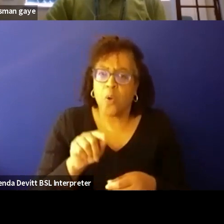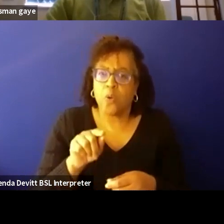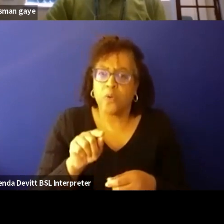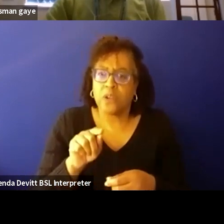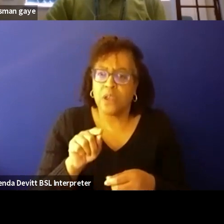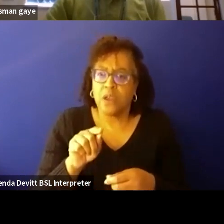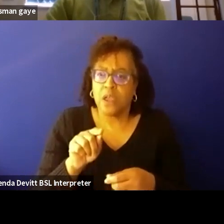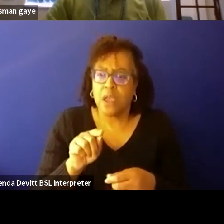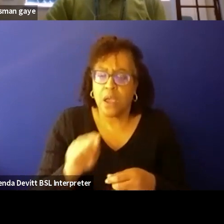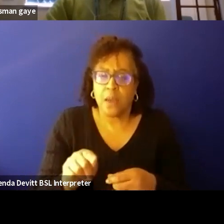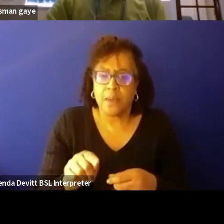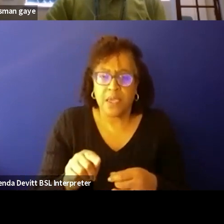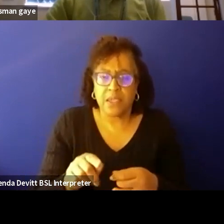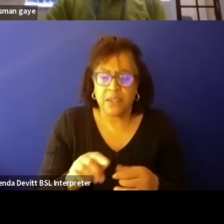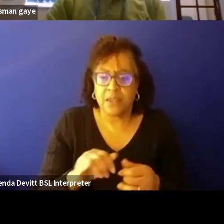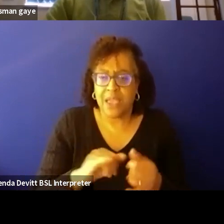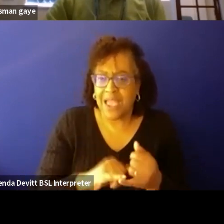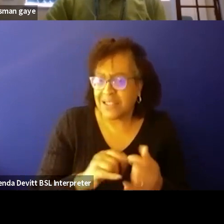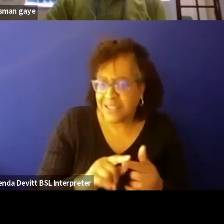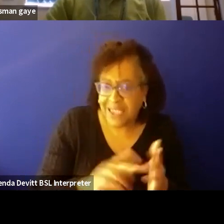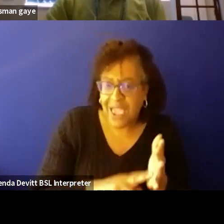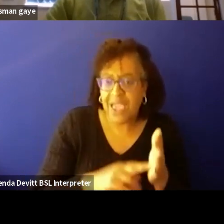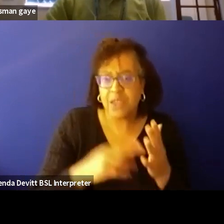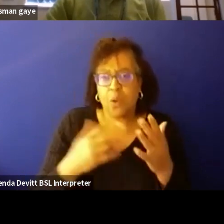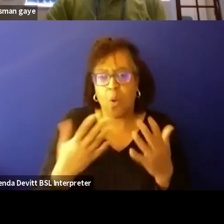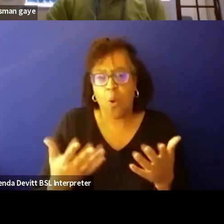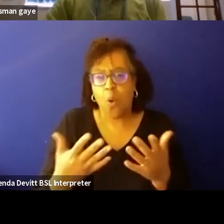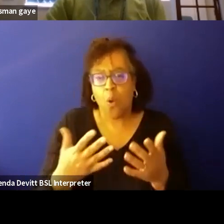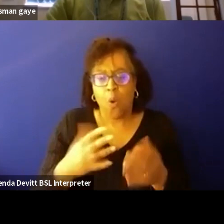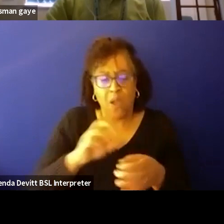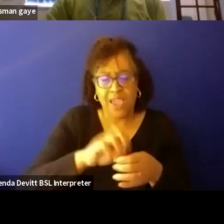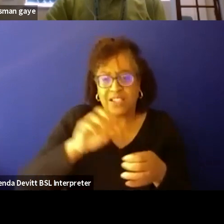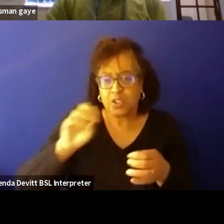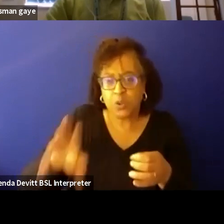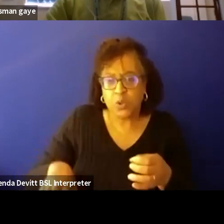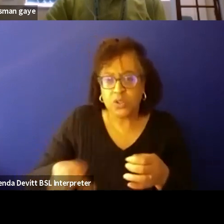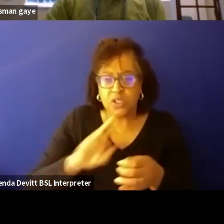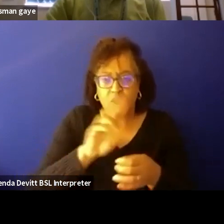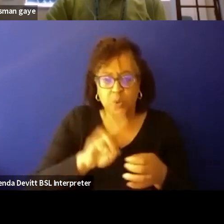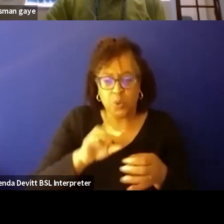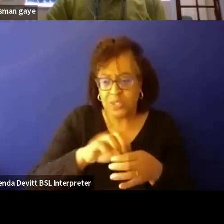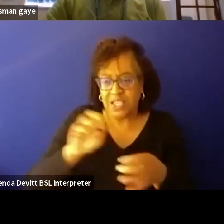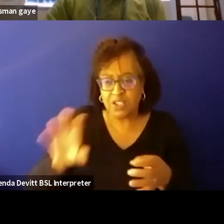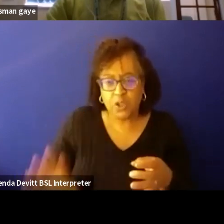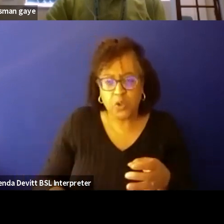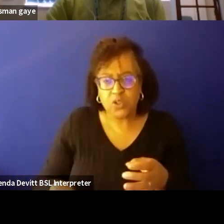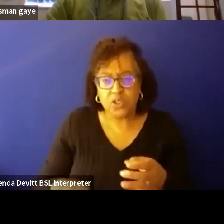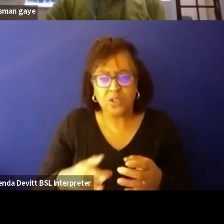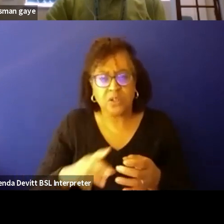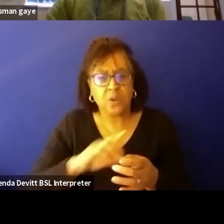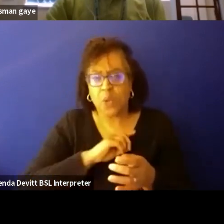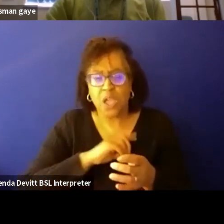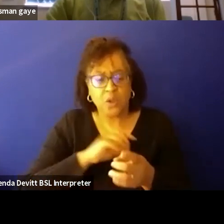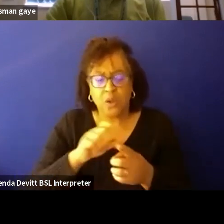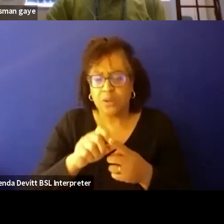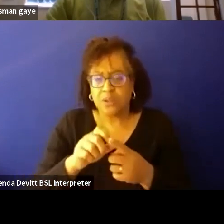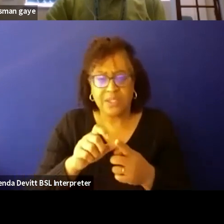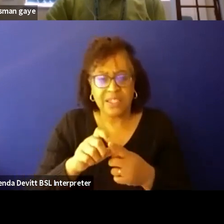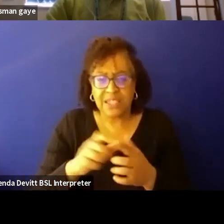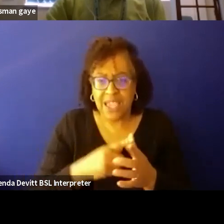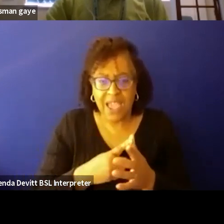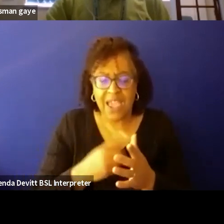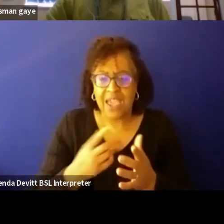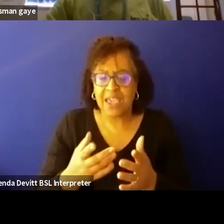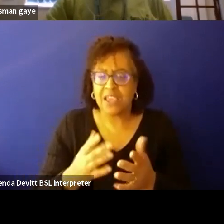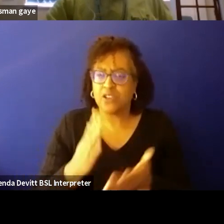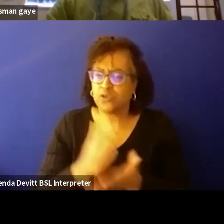to SEN or exclusions. Surely there is a legal right